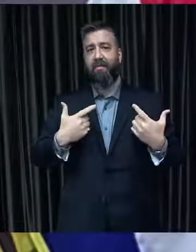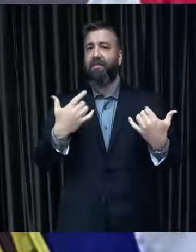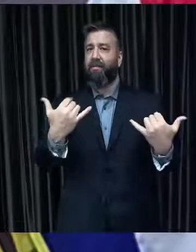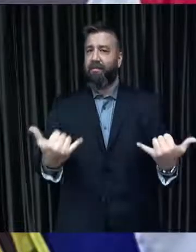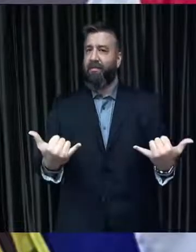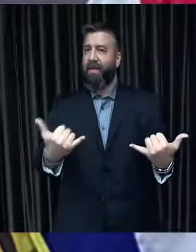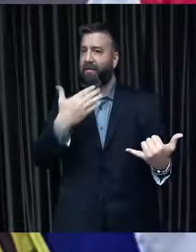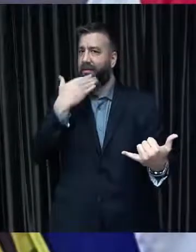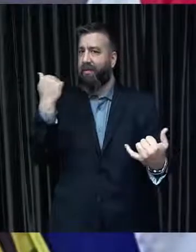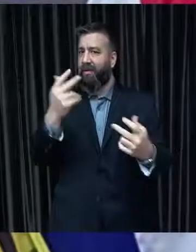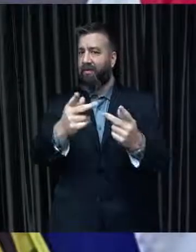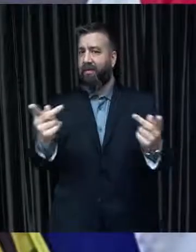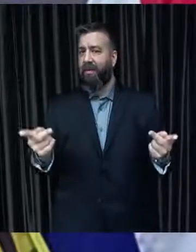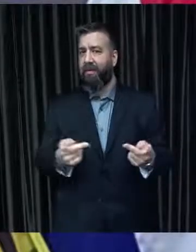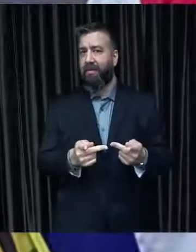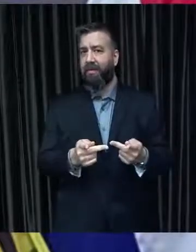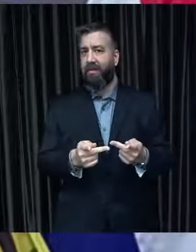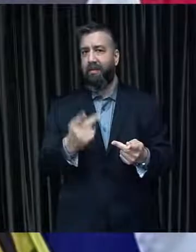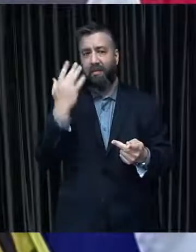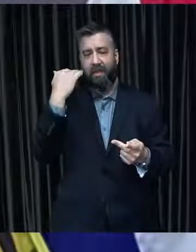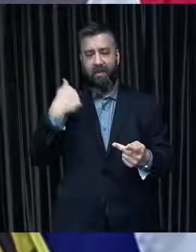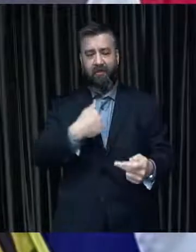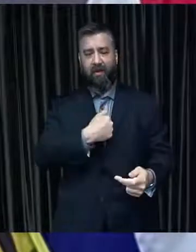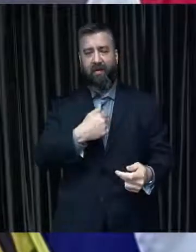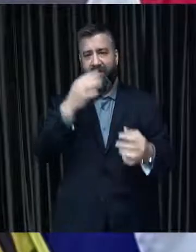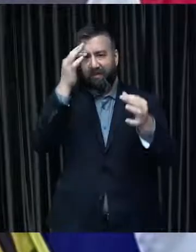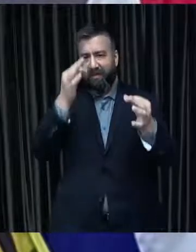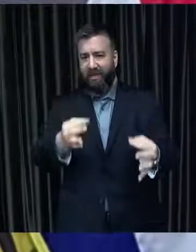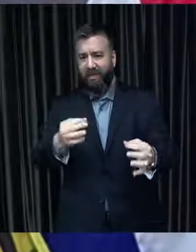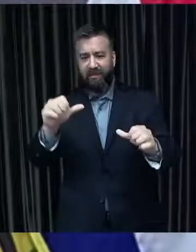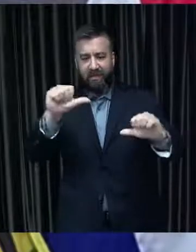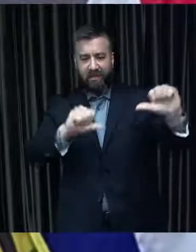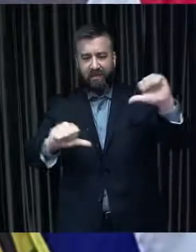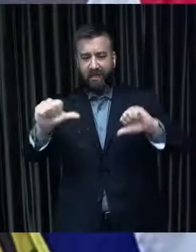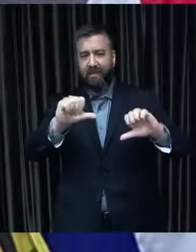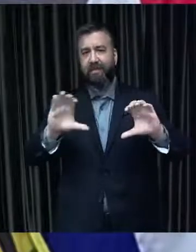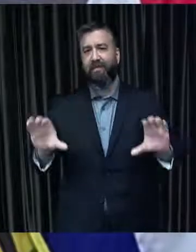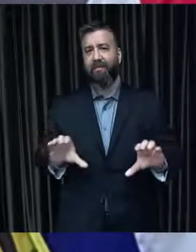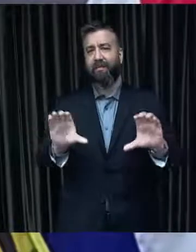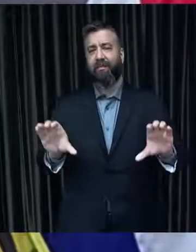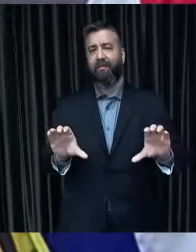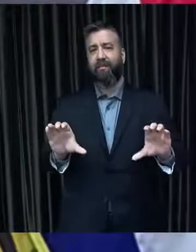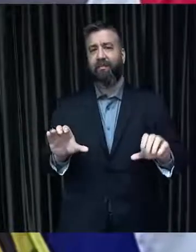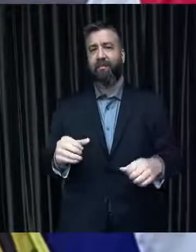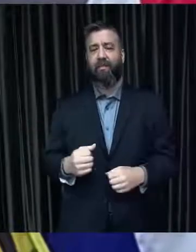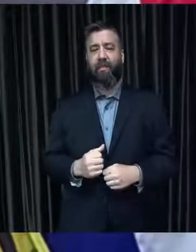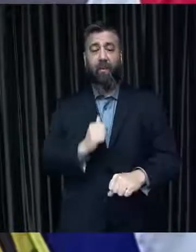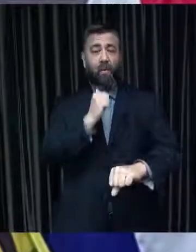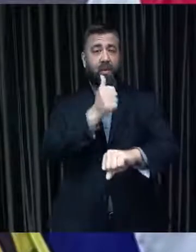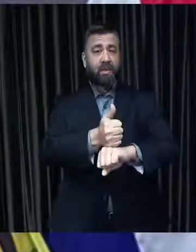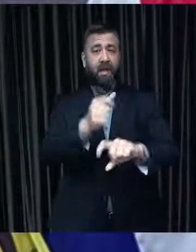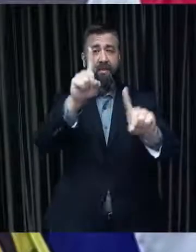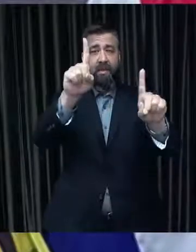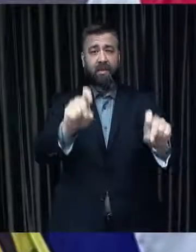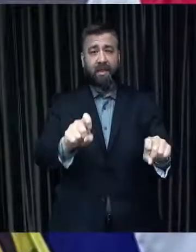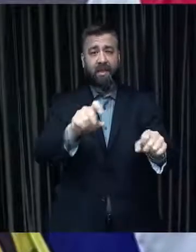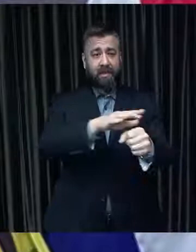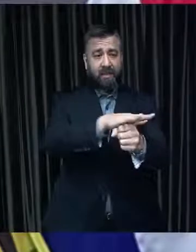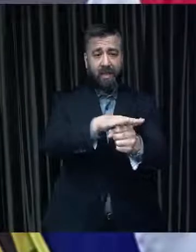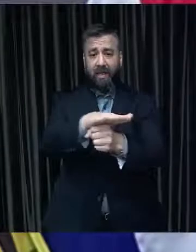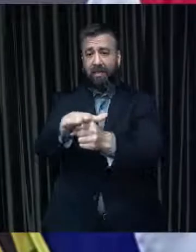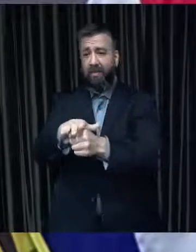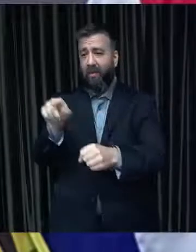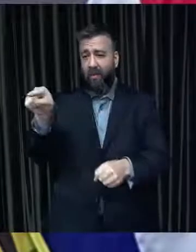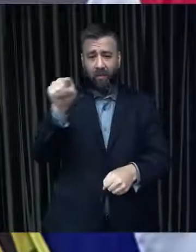with our decisive, science-based actions. We stood up testing sites across the county, focusing on areas where the need